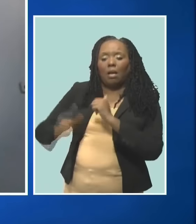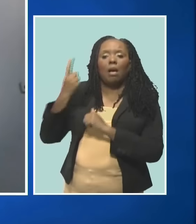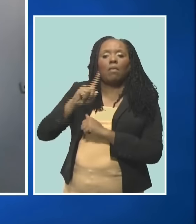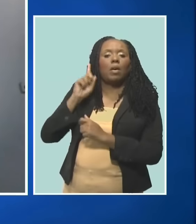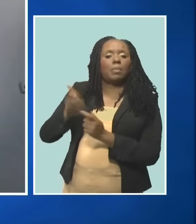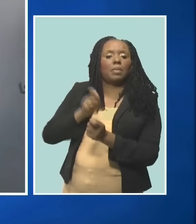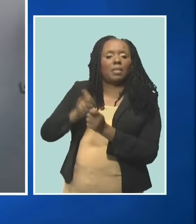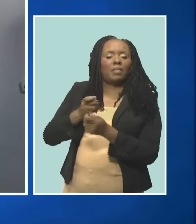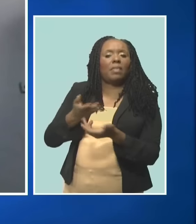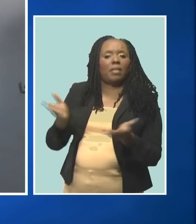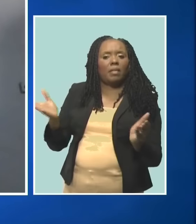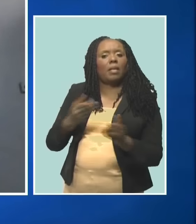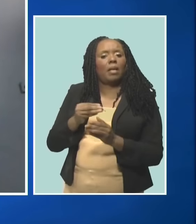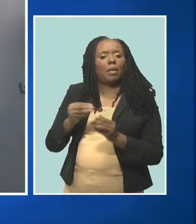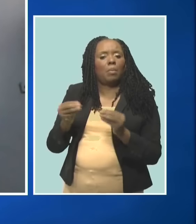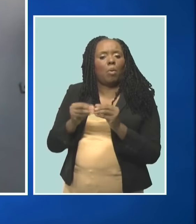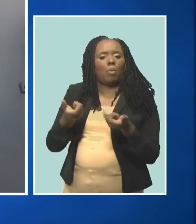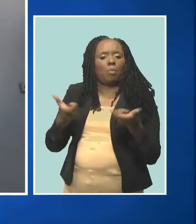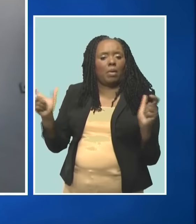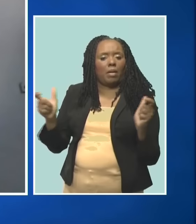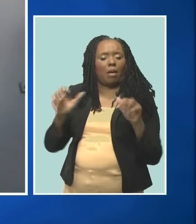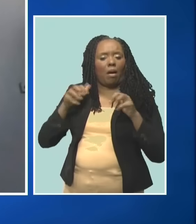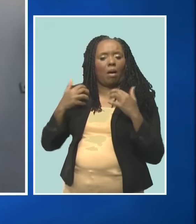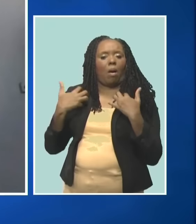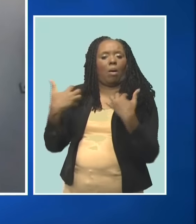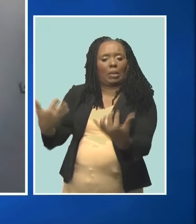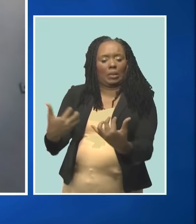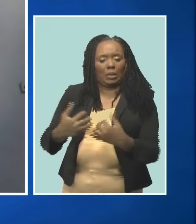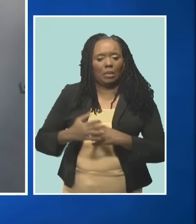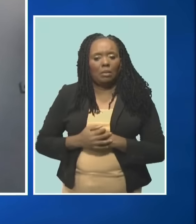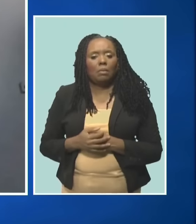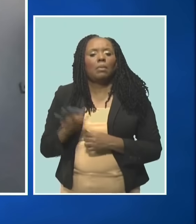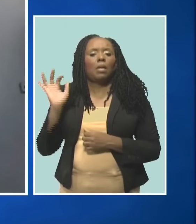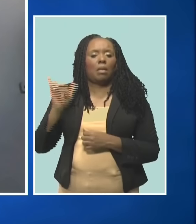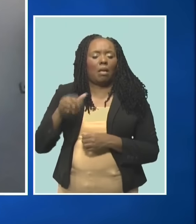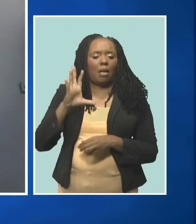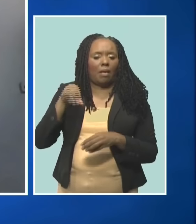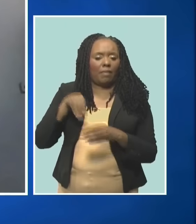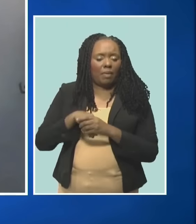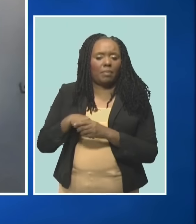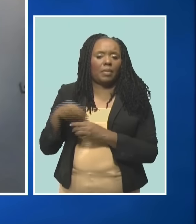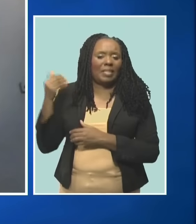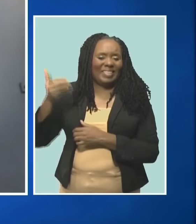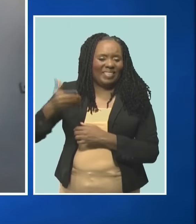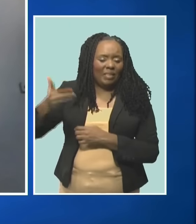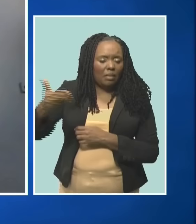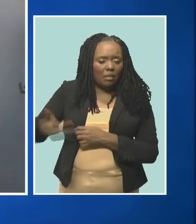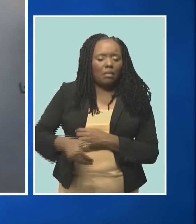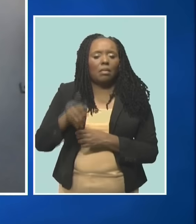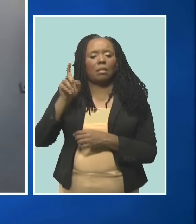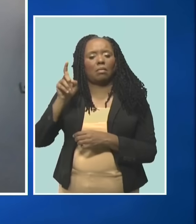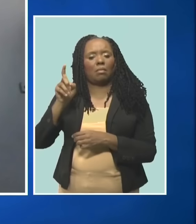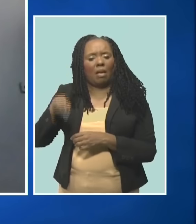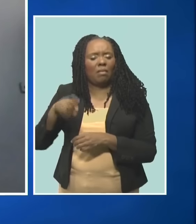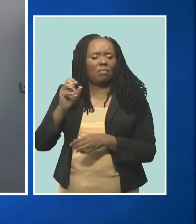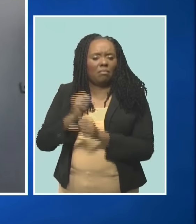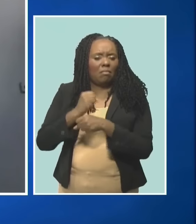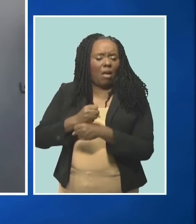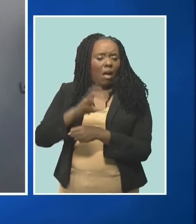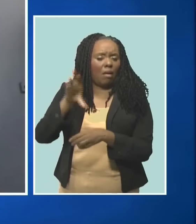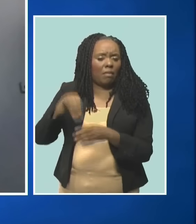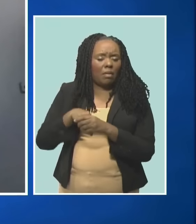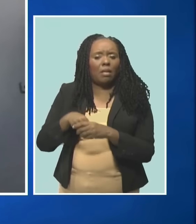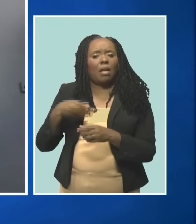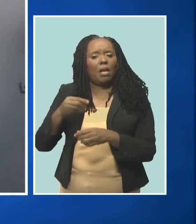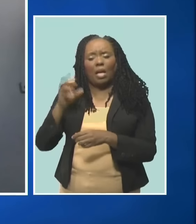right? And large audiences. But that's an investment over time that we will have to make. And again, looking for